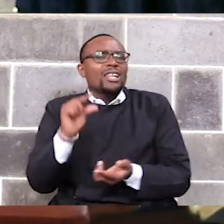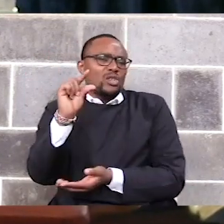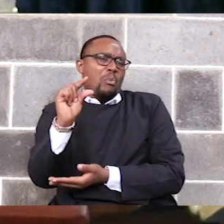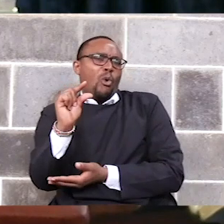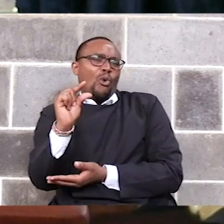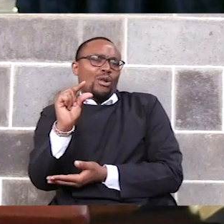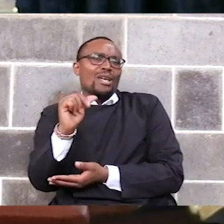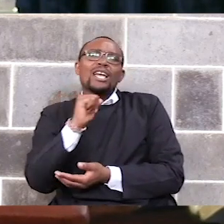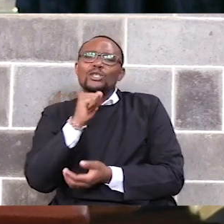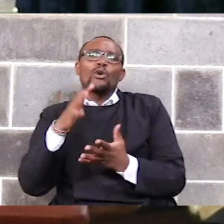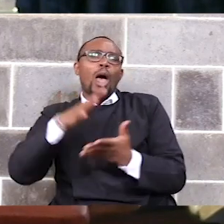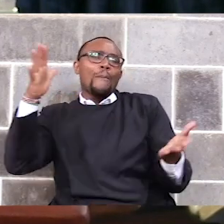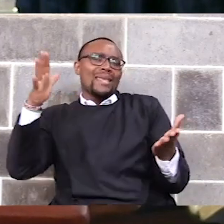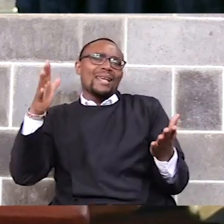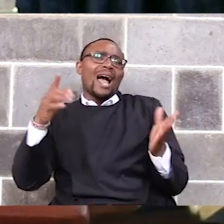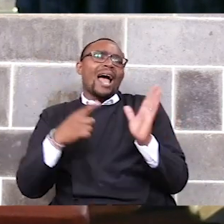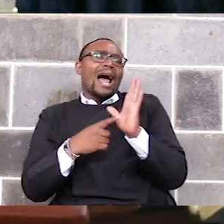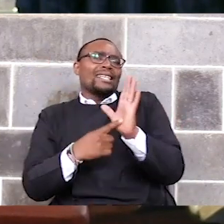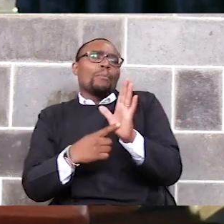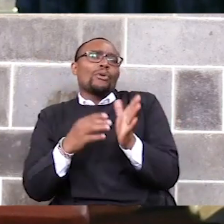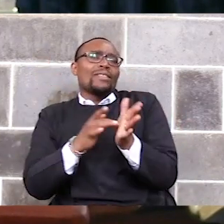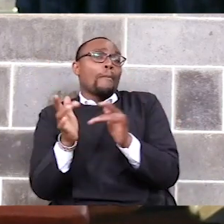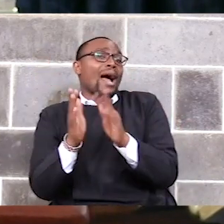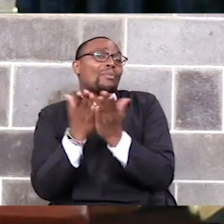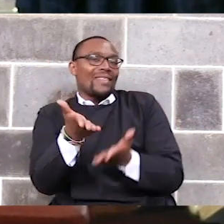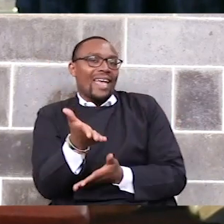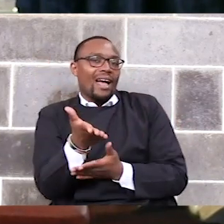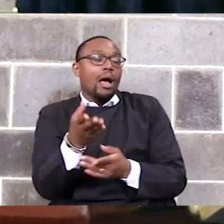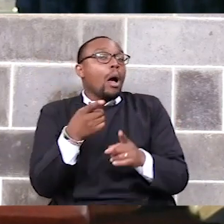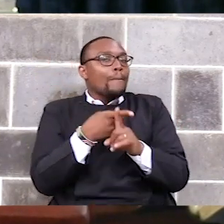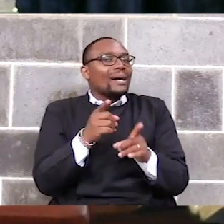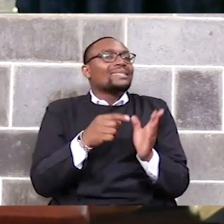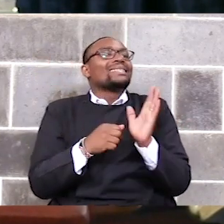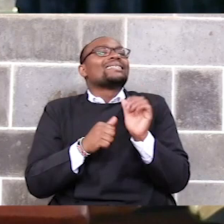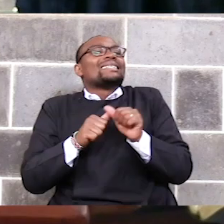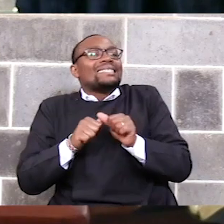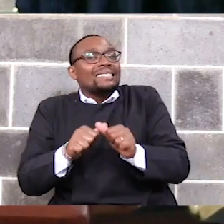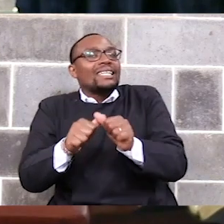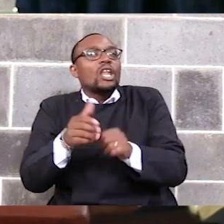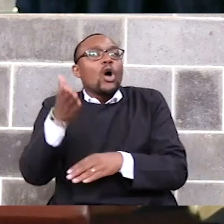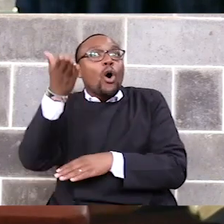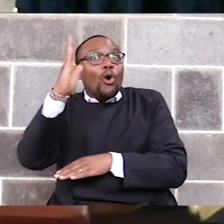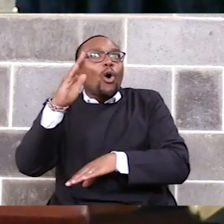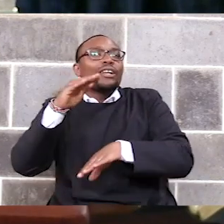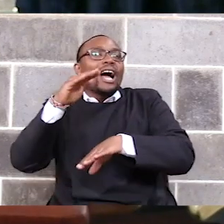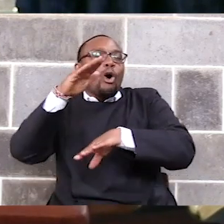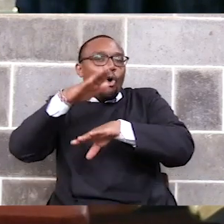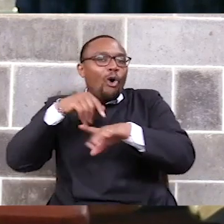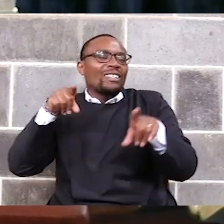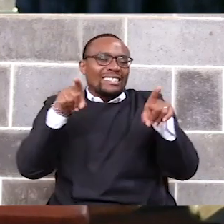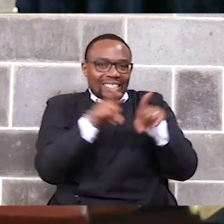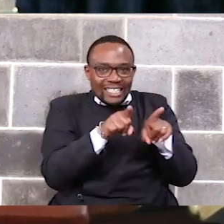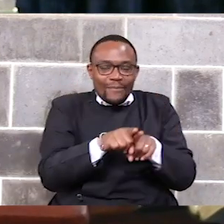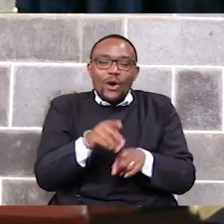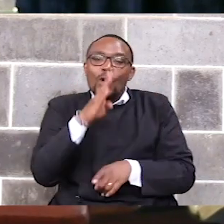other disciples during the trying times. And yet he still remembered his call to be the light and the salt of